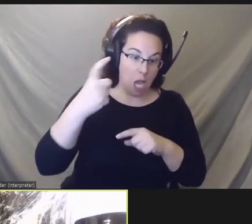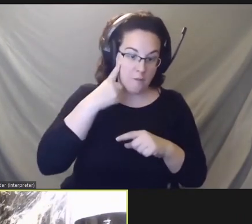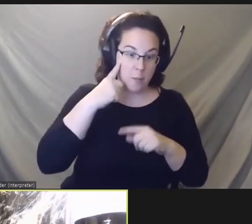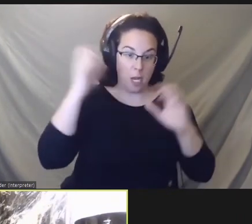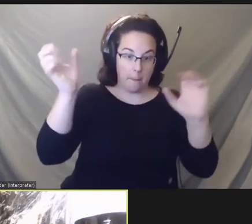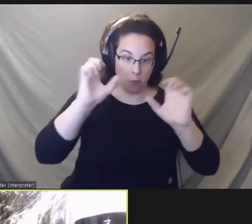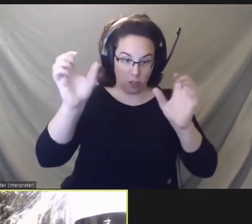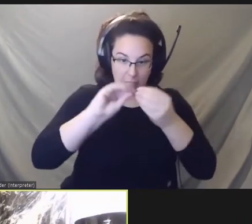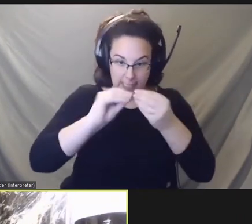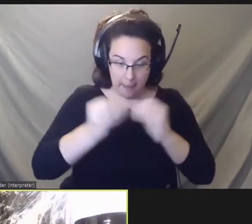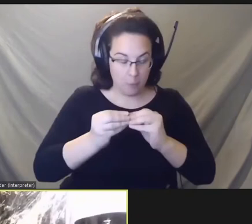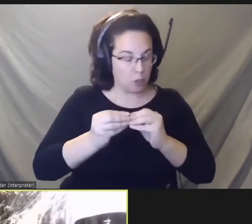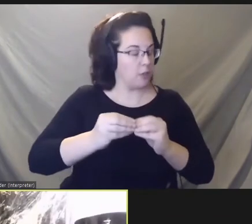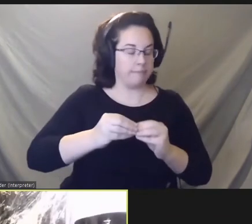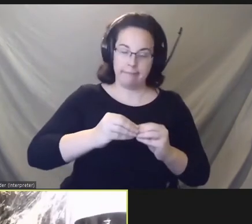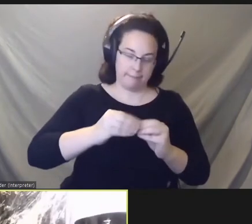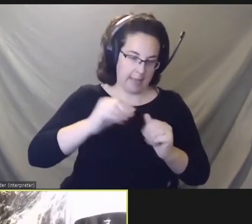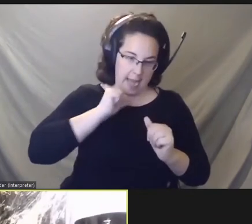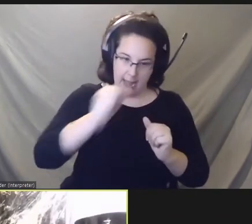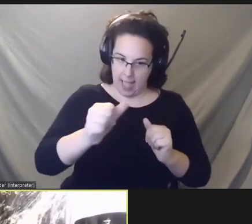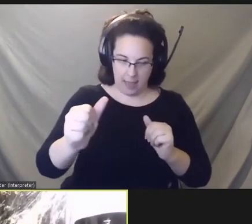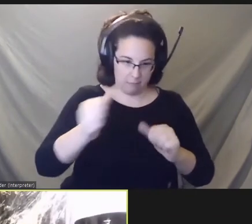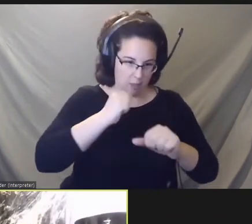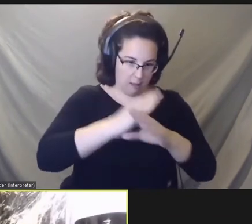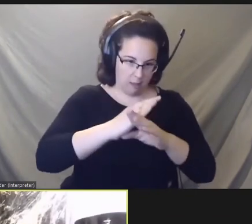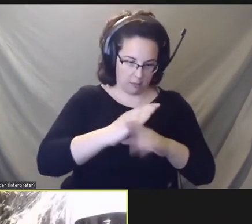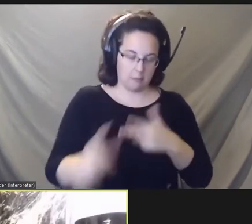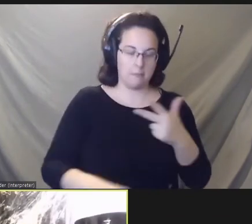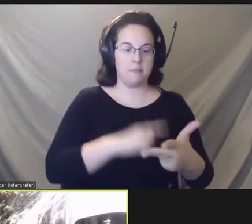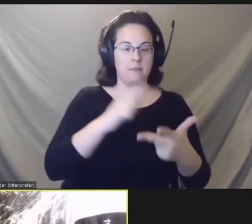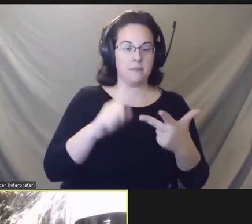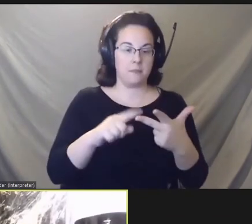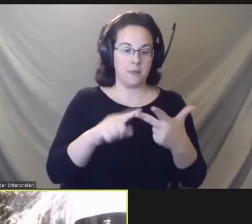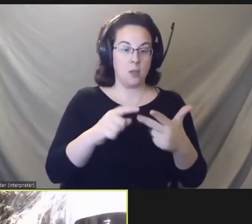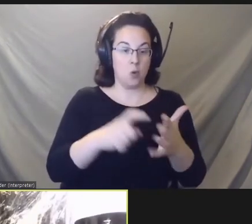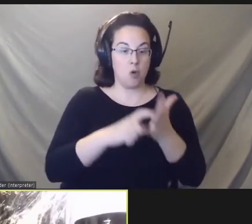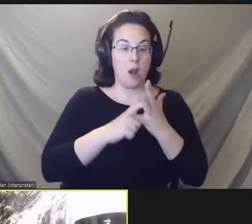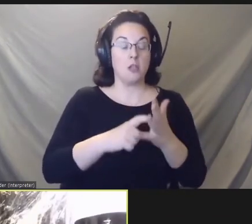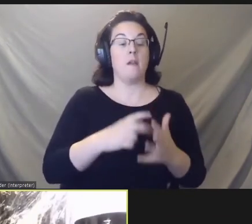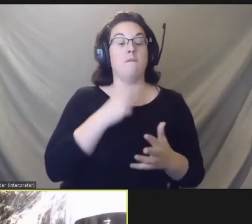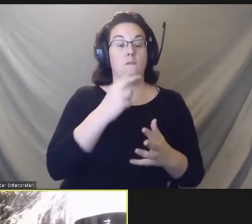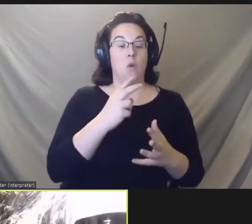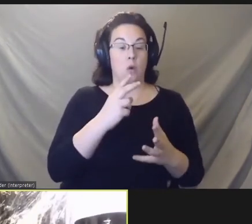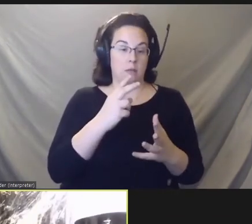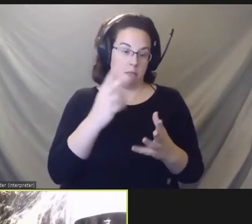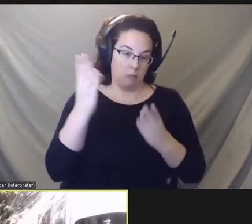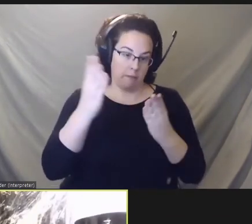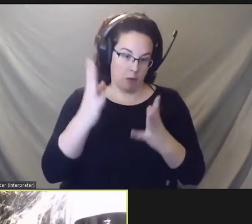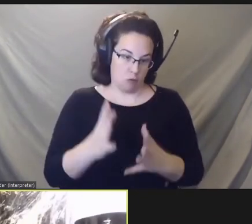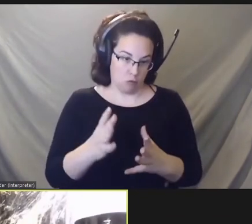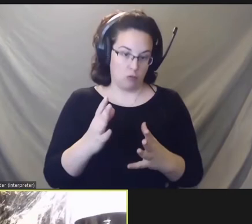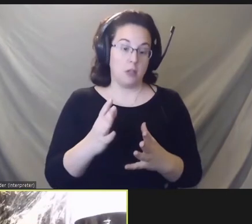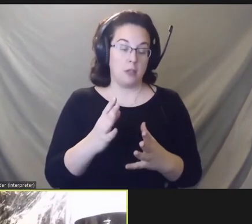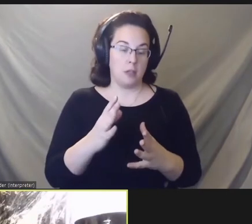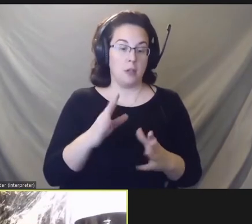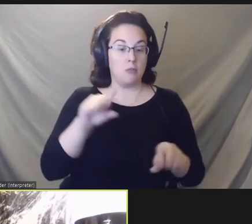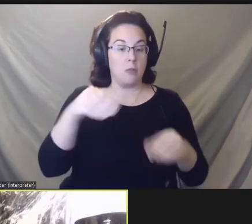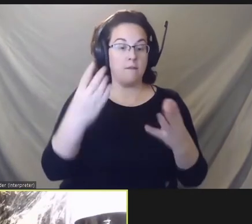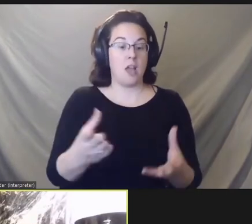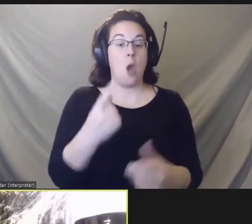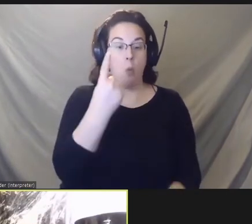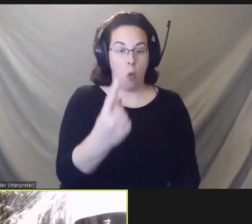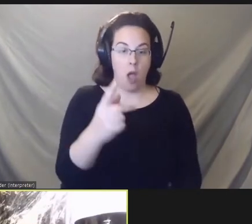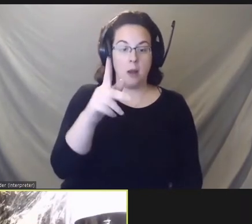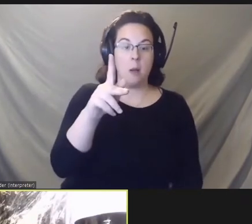emergency numbers are not blocked. And finally, it requires voice service providers to designate a single point of contact to